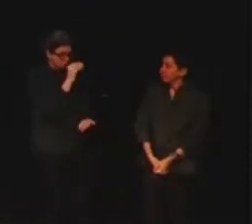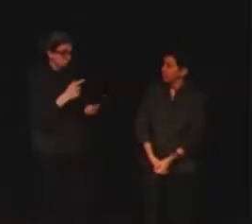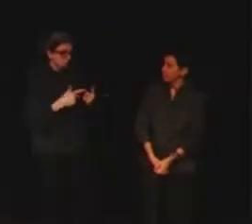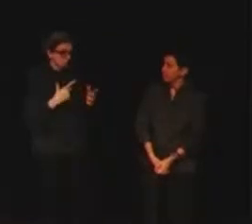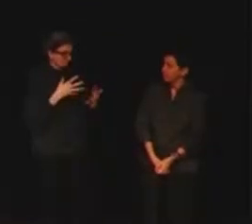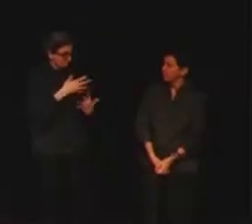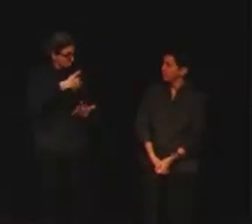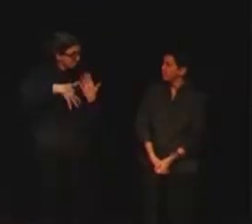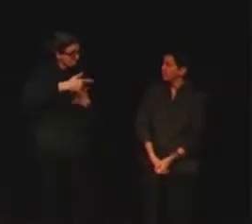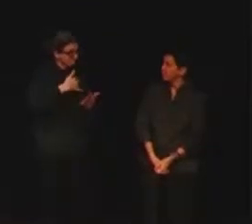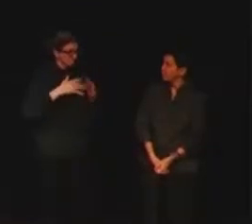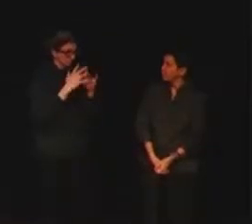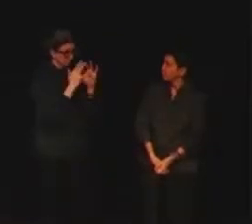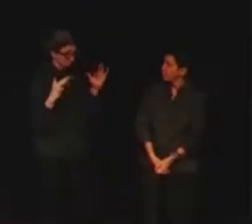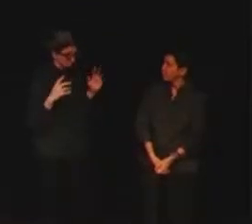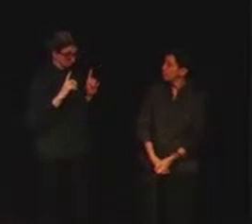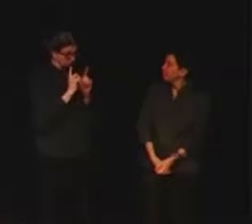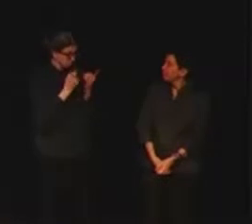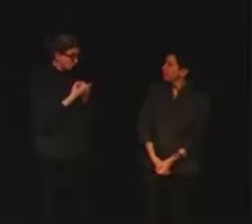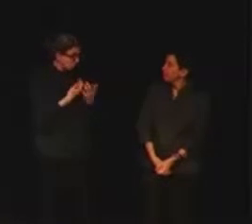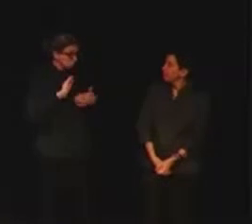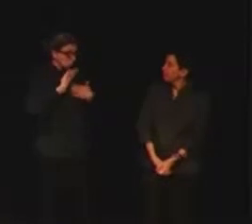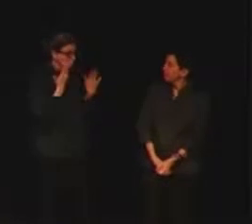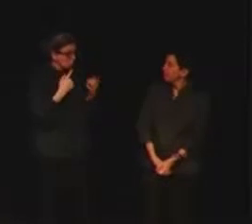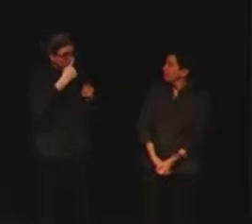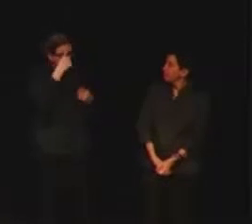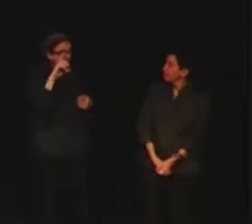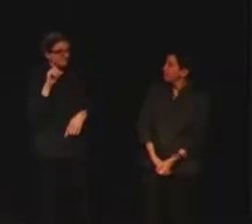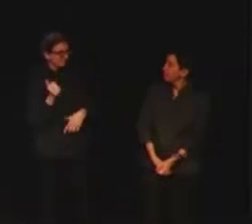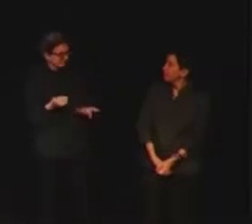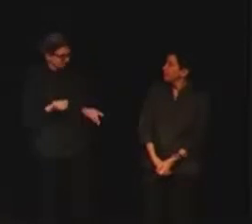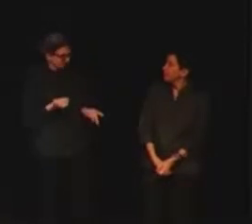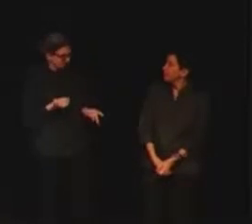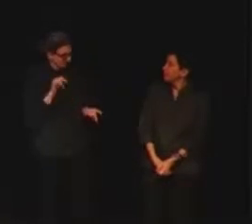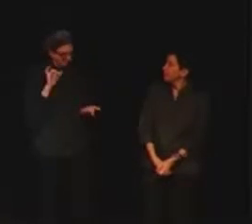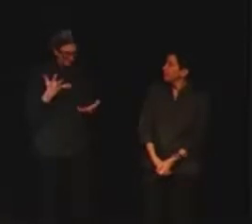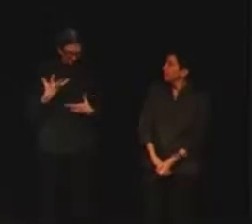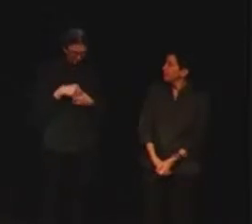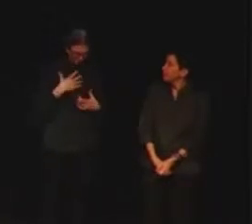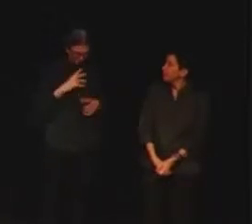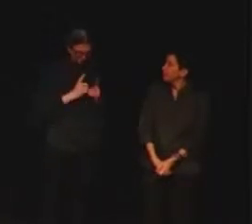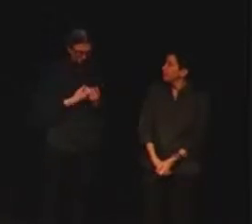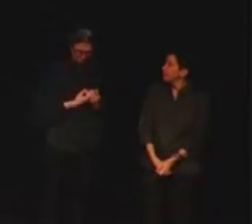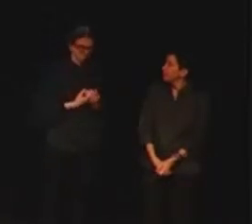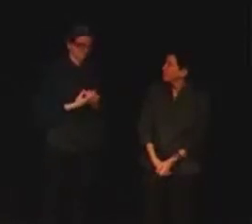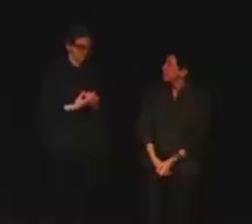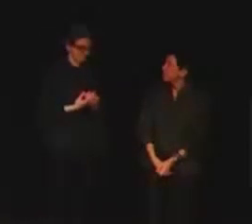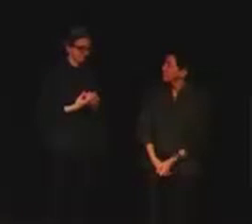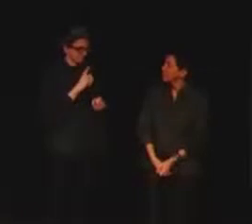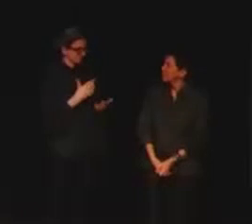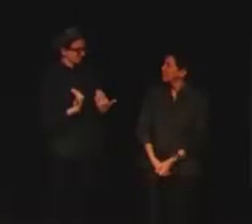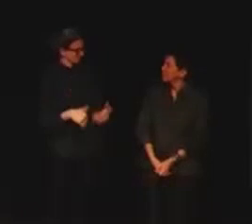in diversity, equity, and inclusion departments who don't even think of disability as part of their department.